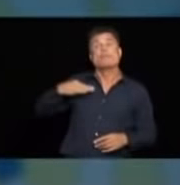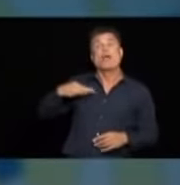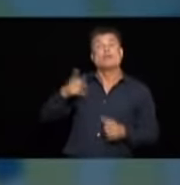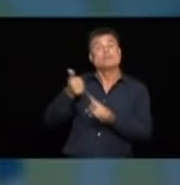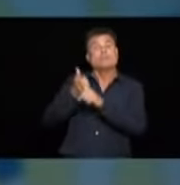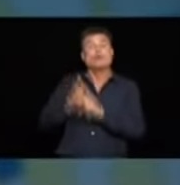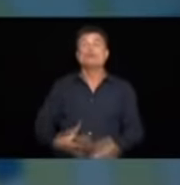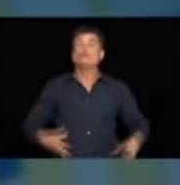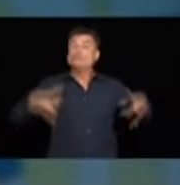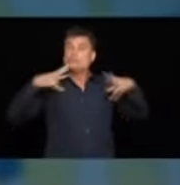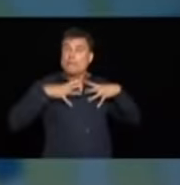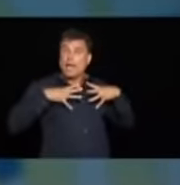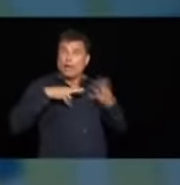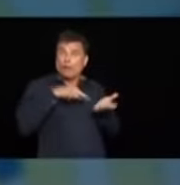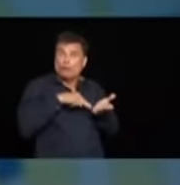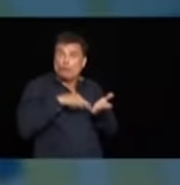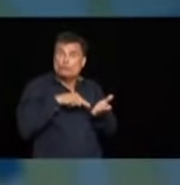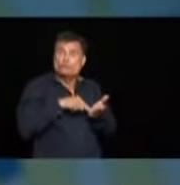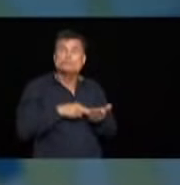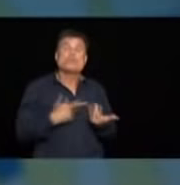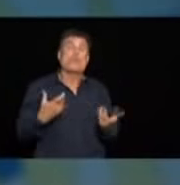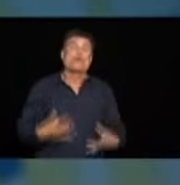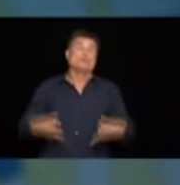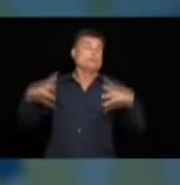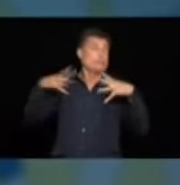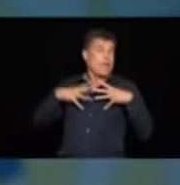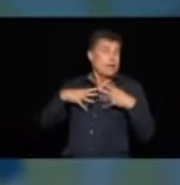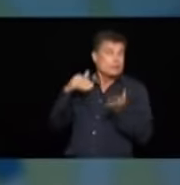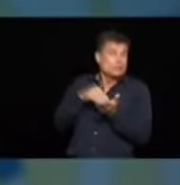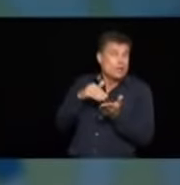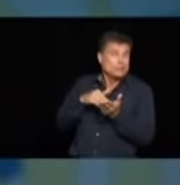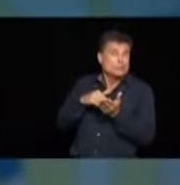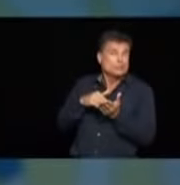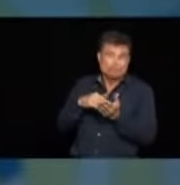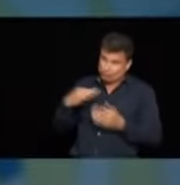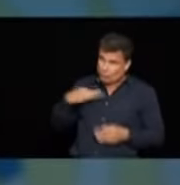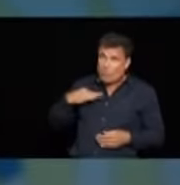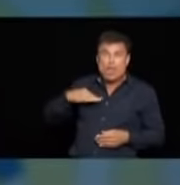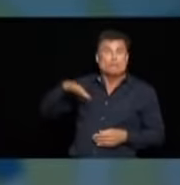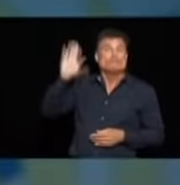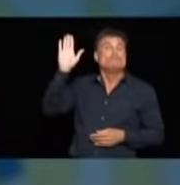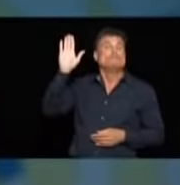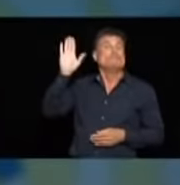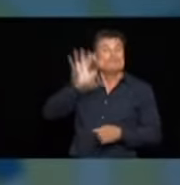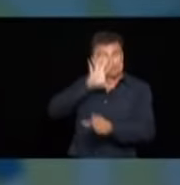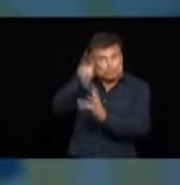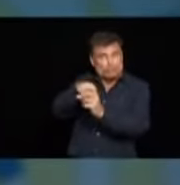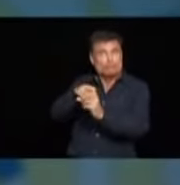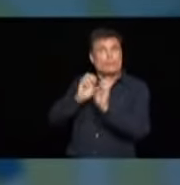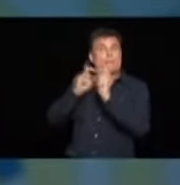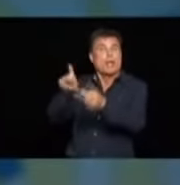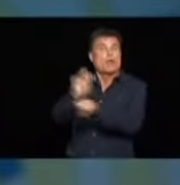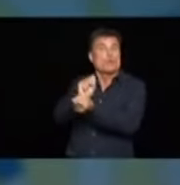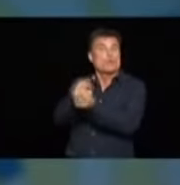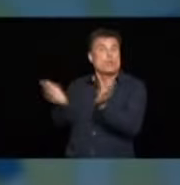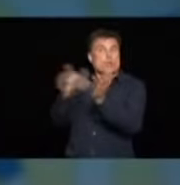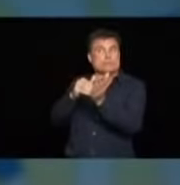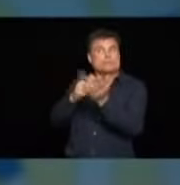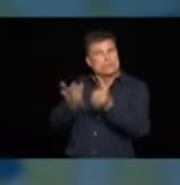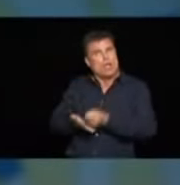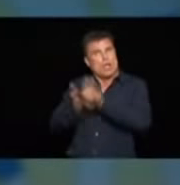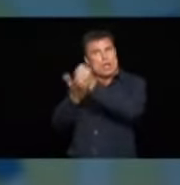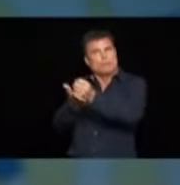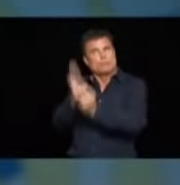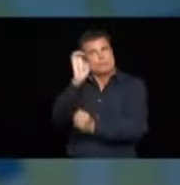even retired physicians who are coming back into the field to assist the public healthcare system in this time of pandemic. And again, it demonstrates